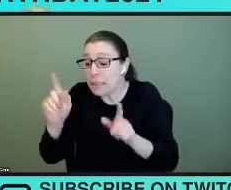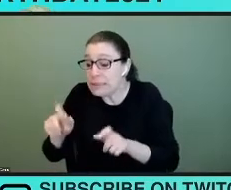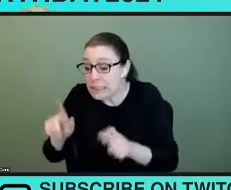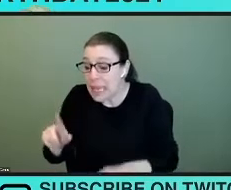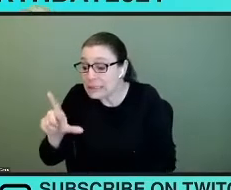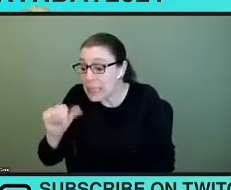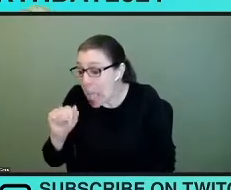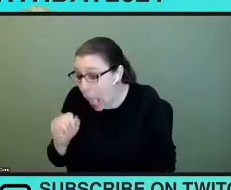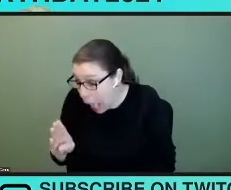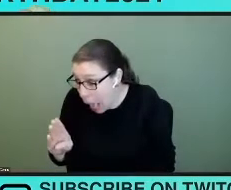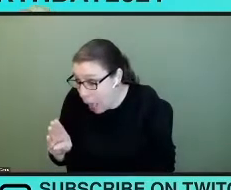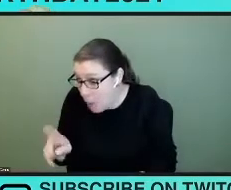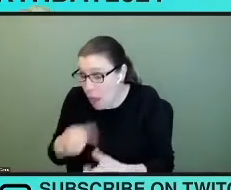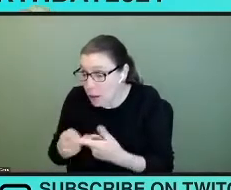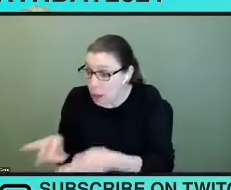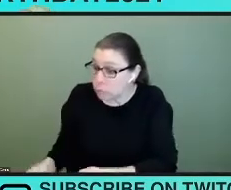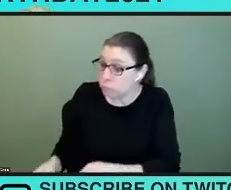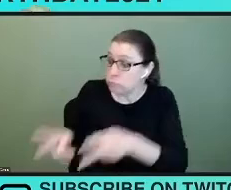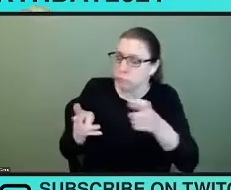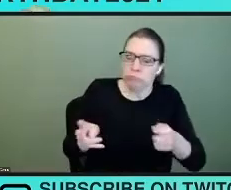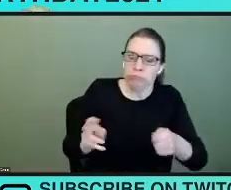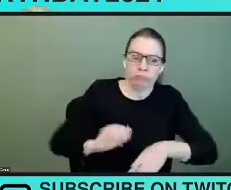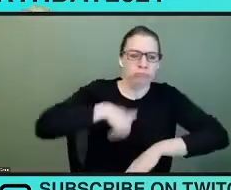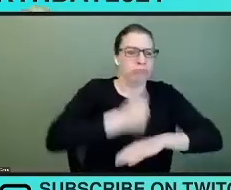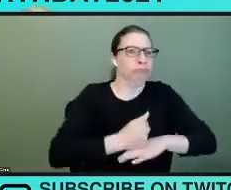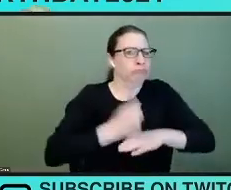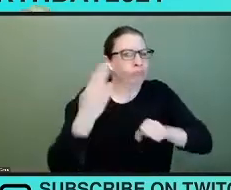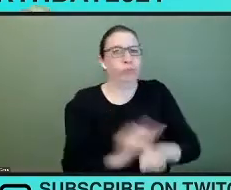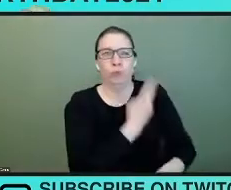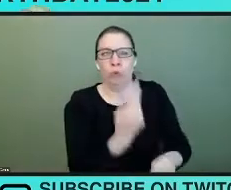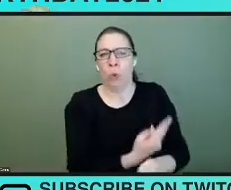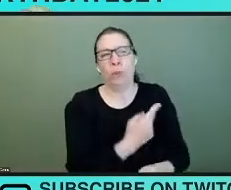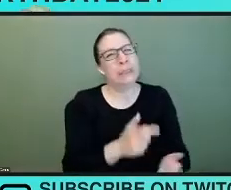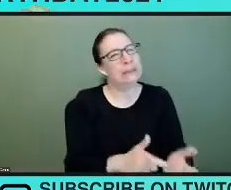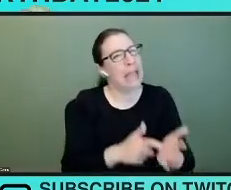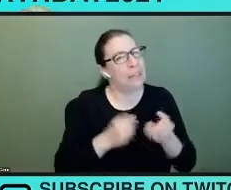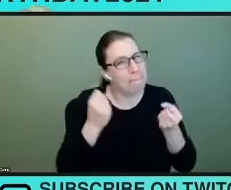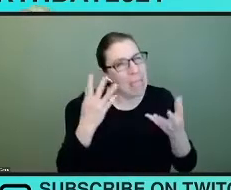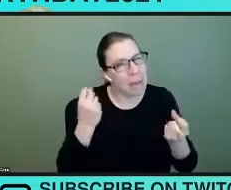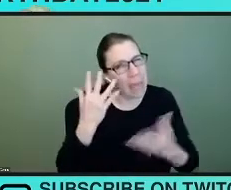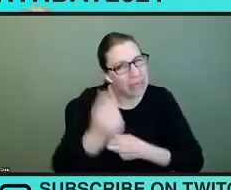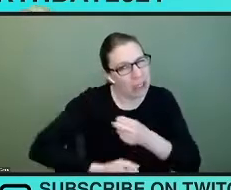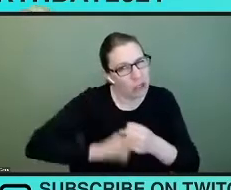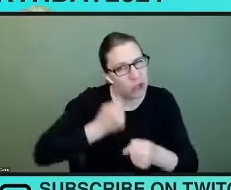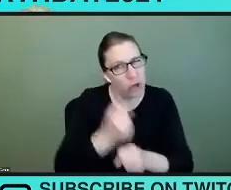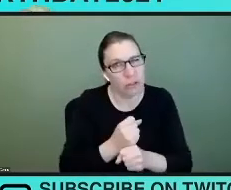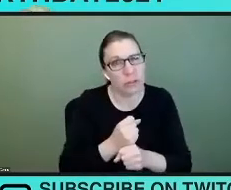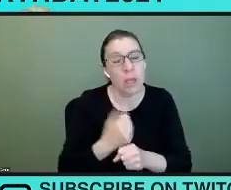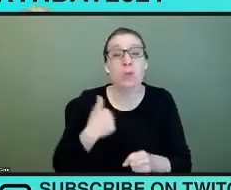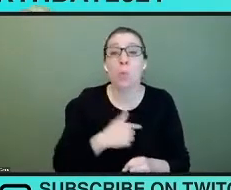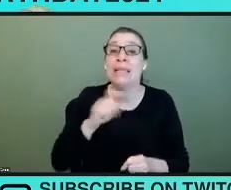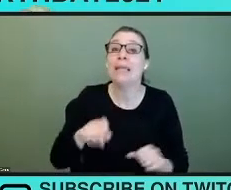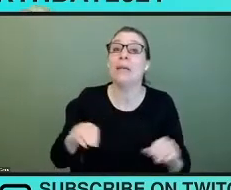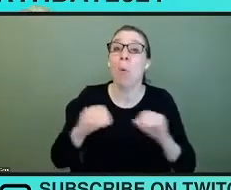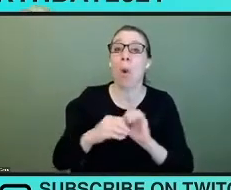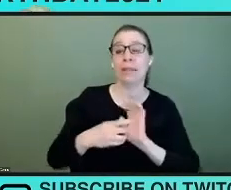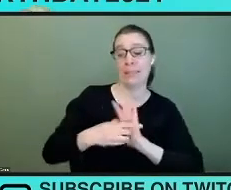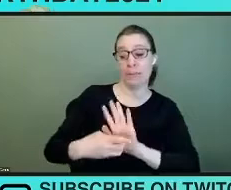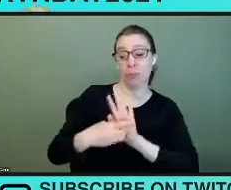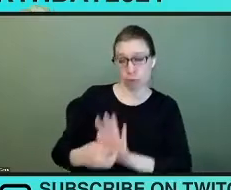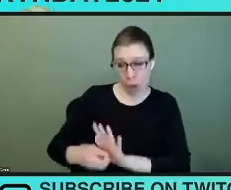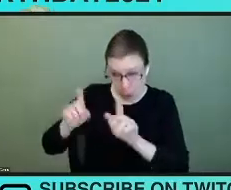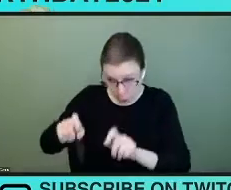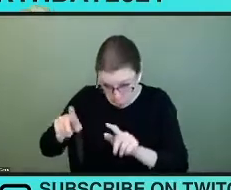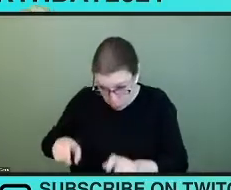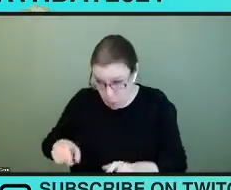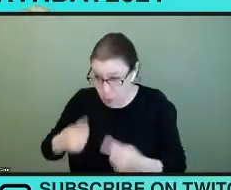lot of challenge how to do it effectively. We need to do a lot more demonstrations before we can really deploy this in the large